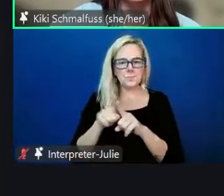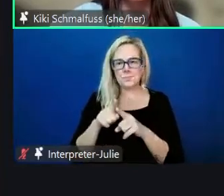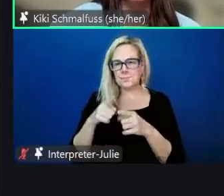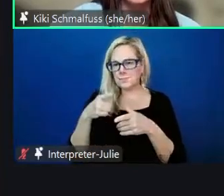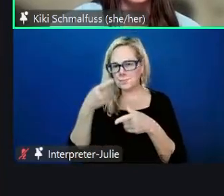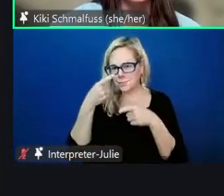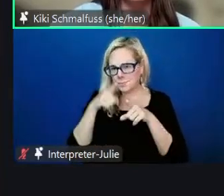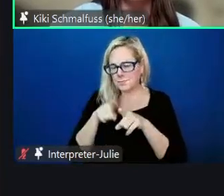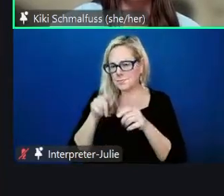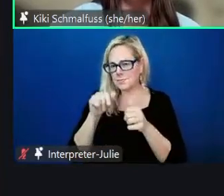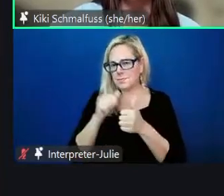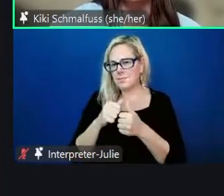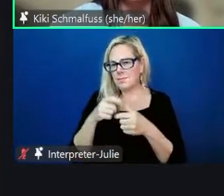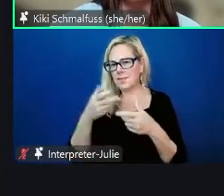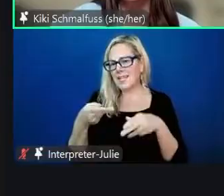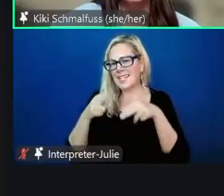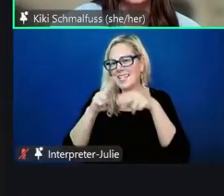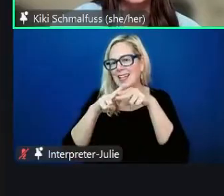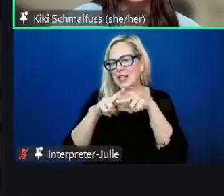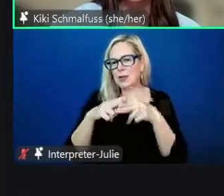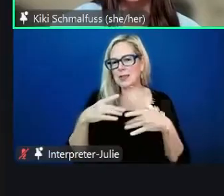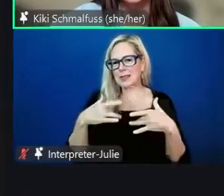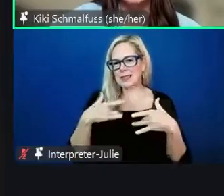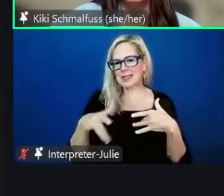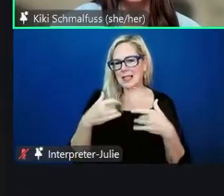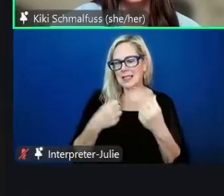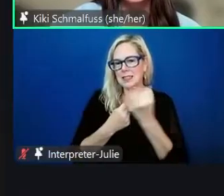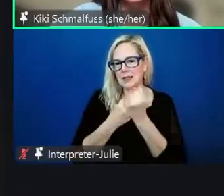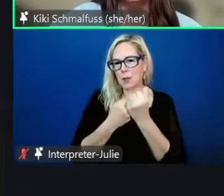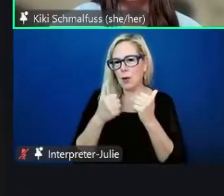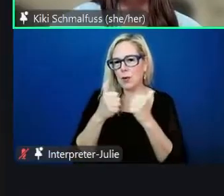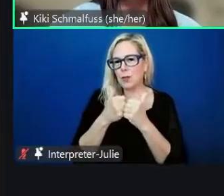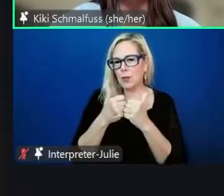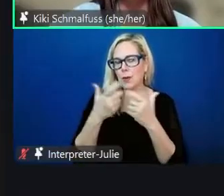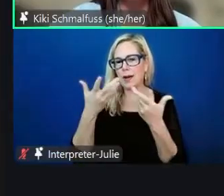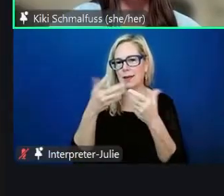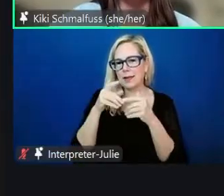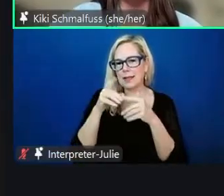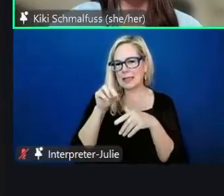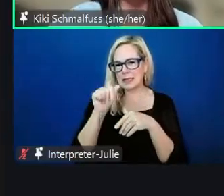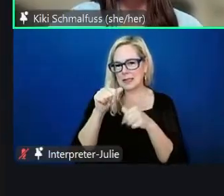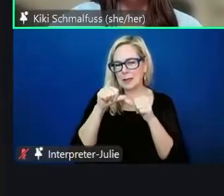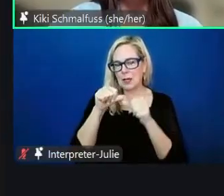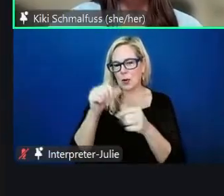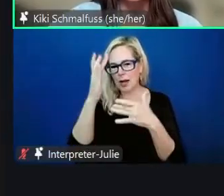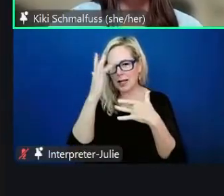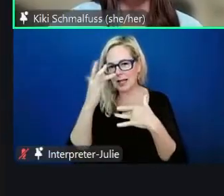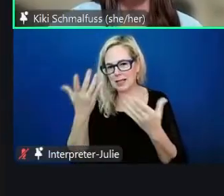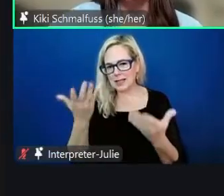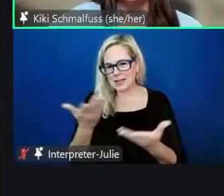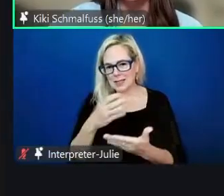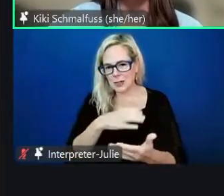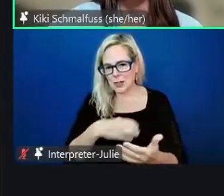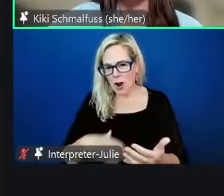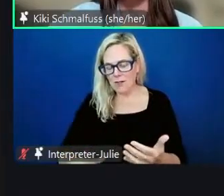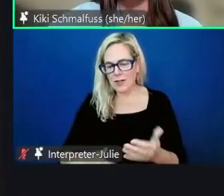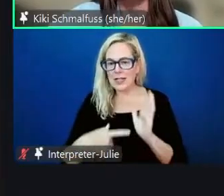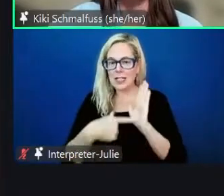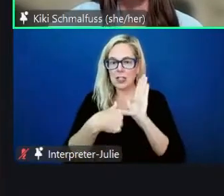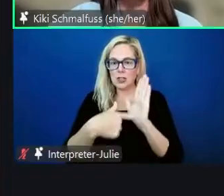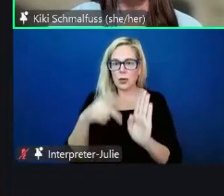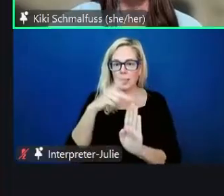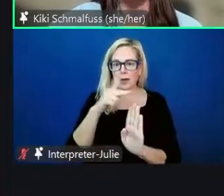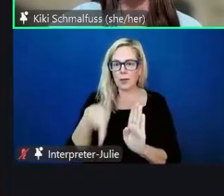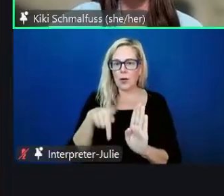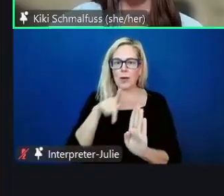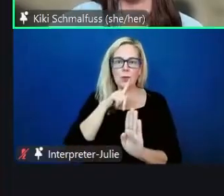of support and belonging for people with disabilities and chronic illness at Harvard. So we really felt like this showed for us that the program was really